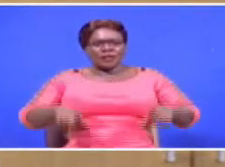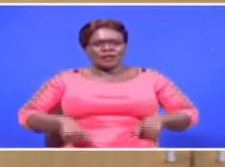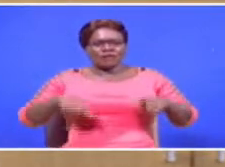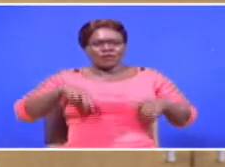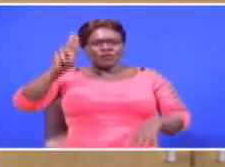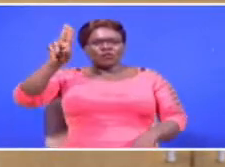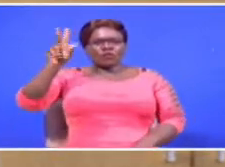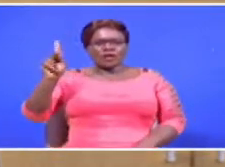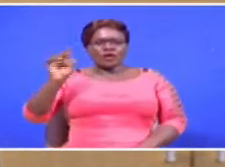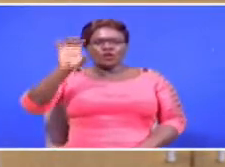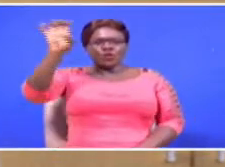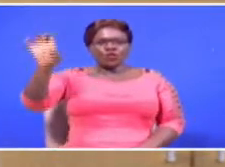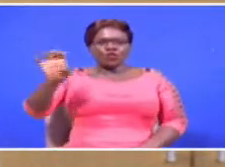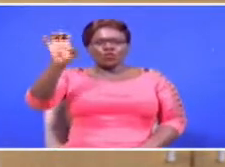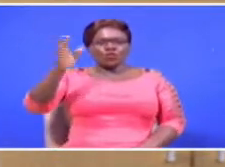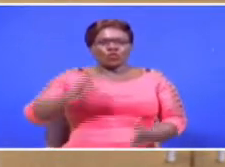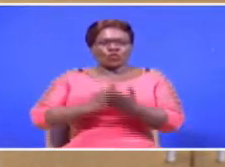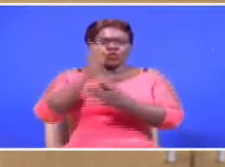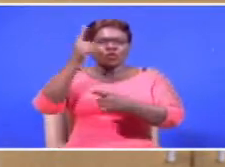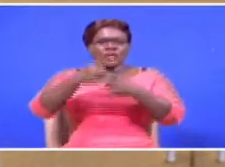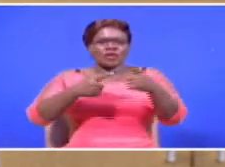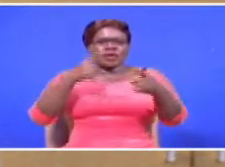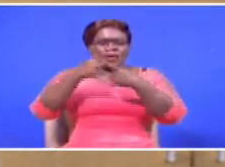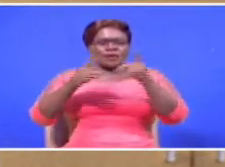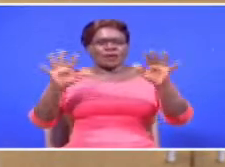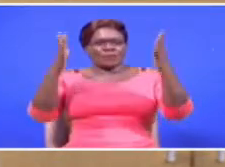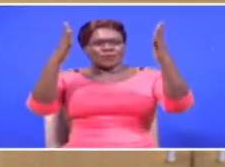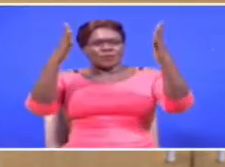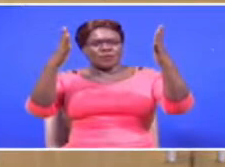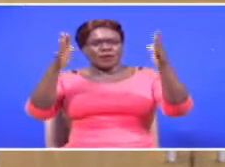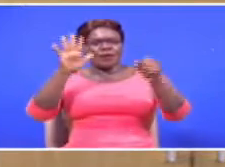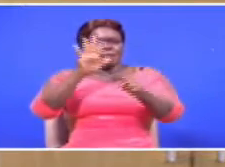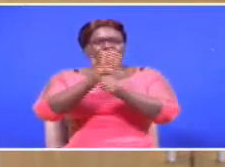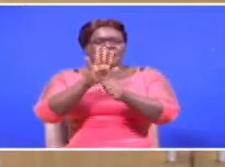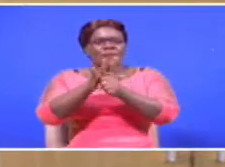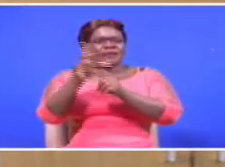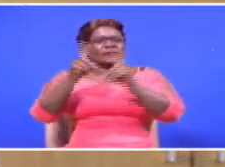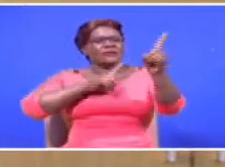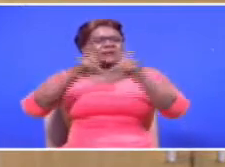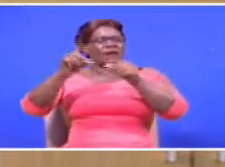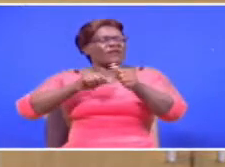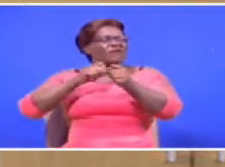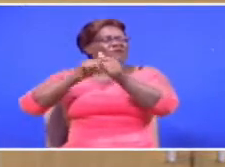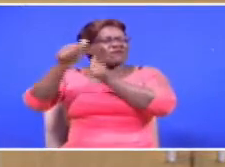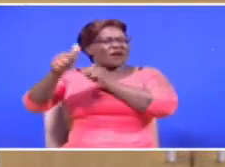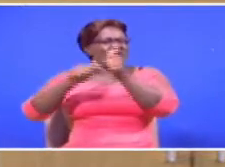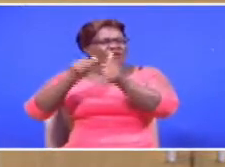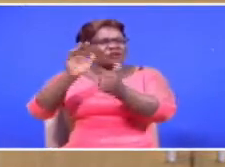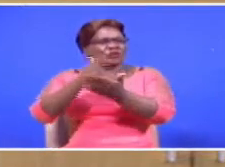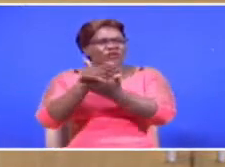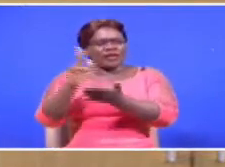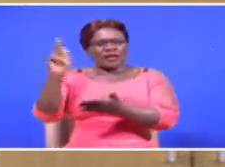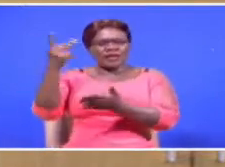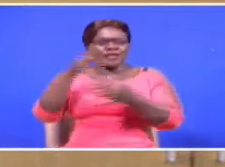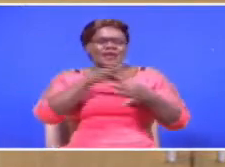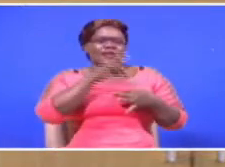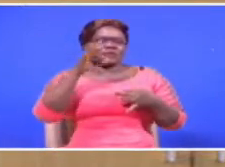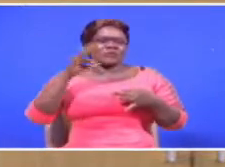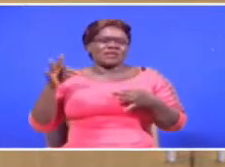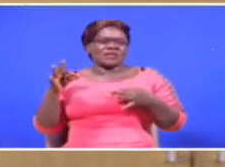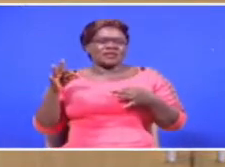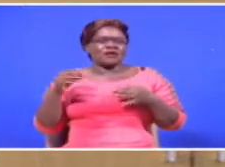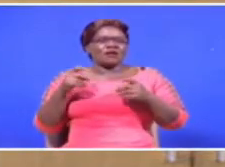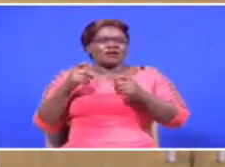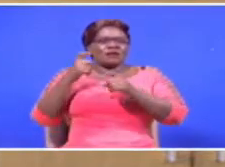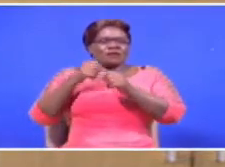UK and Europe through an annual event that sees many travel from far to share that Kenyan spirit so far